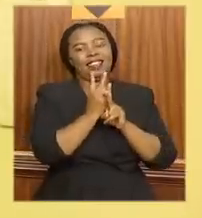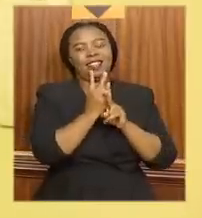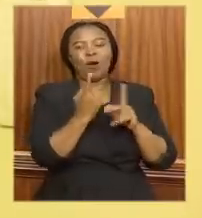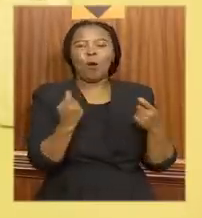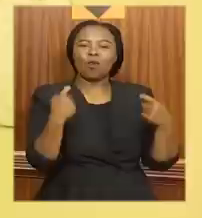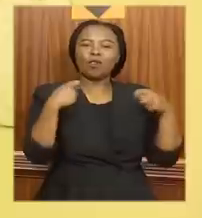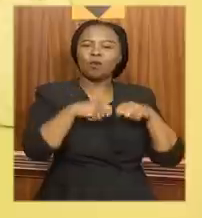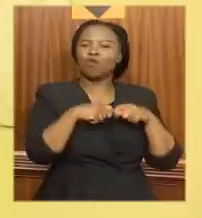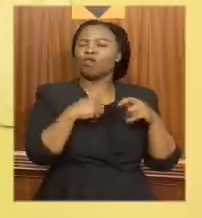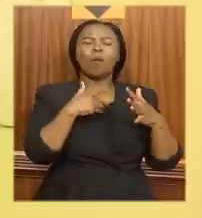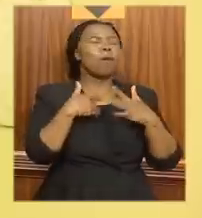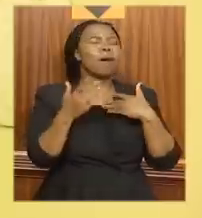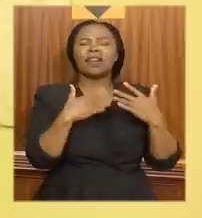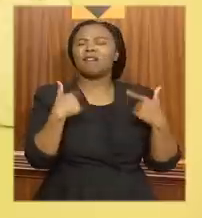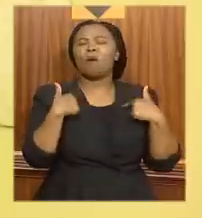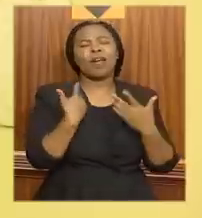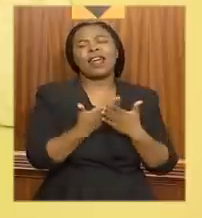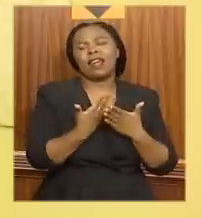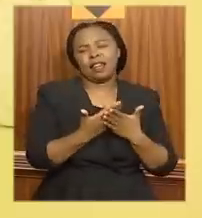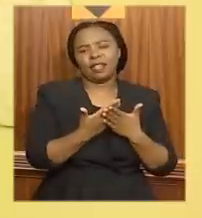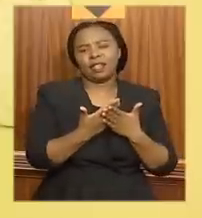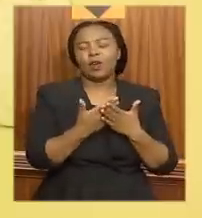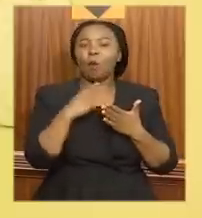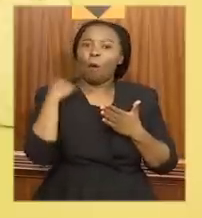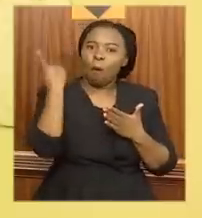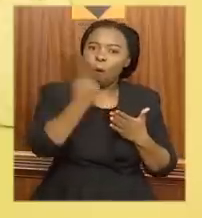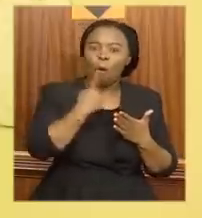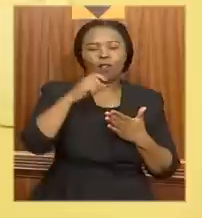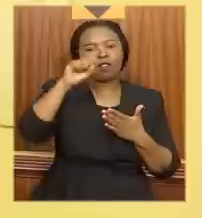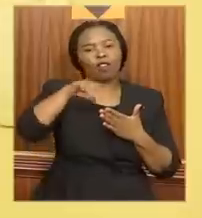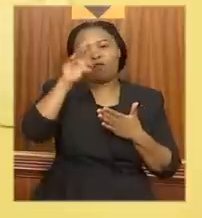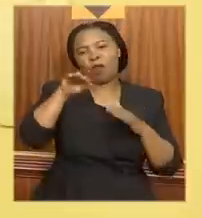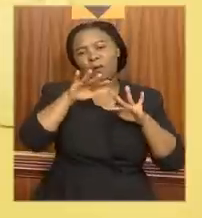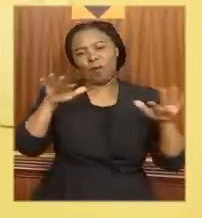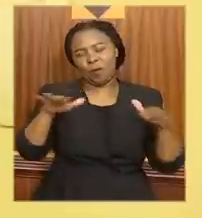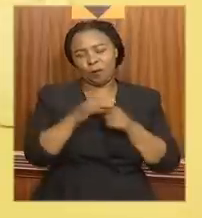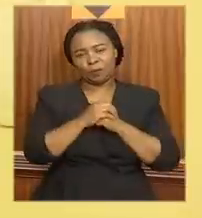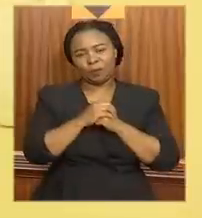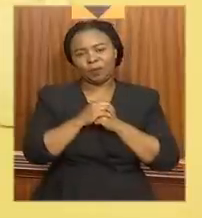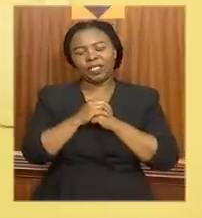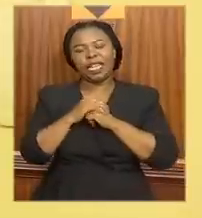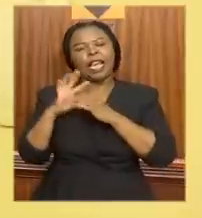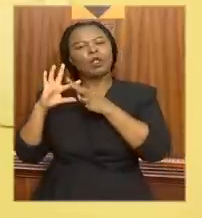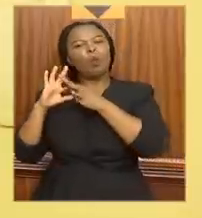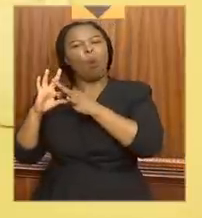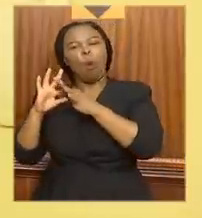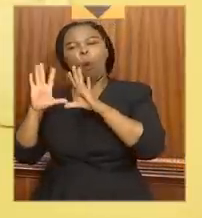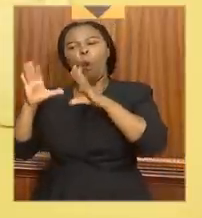whatever we can as South Africans. As households, we can